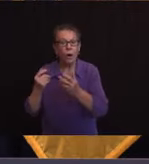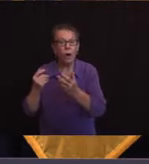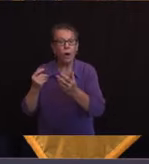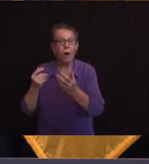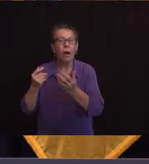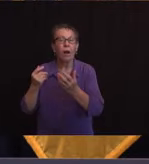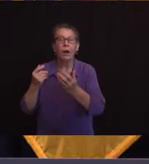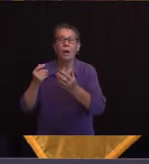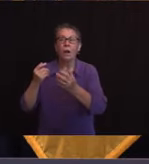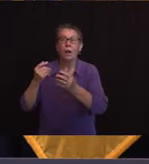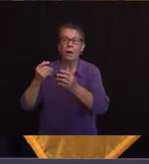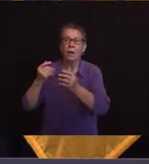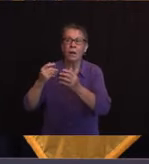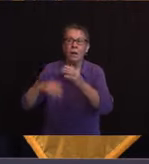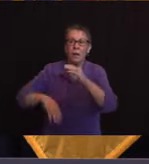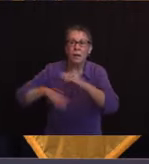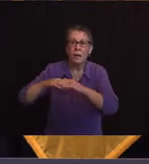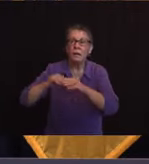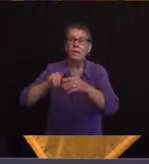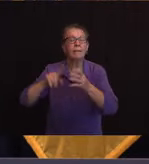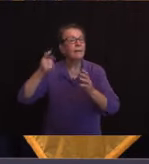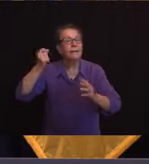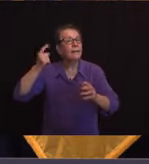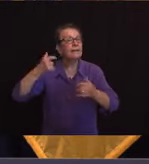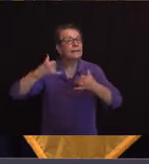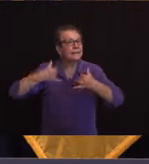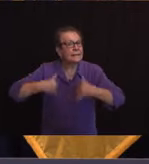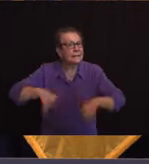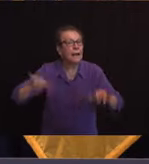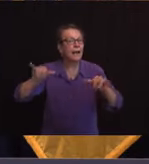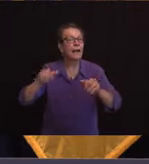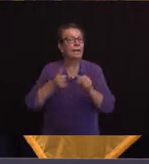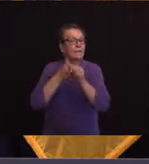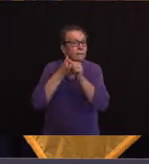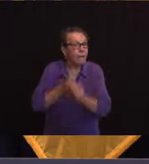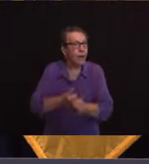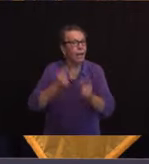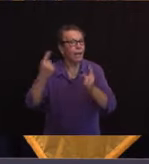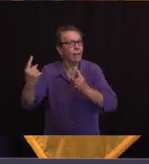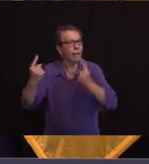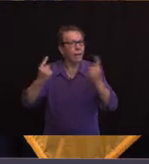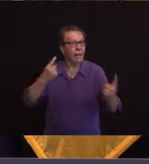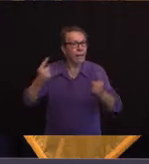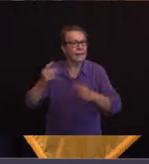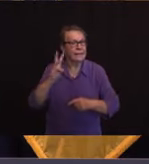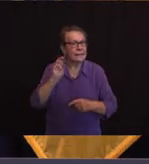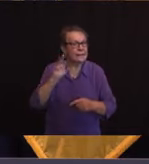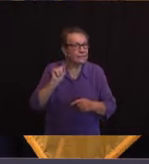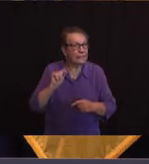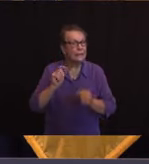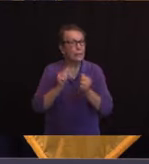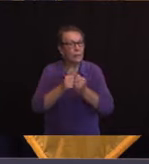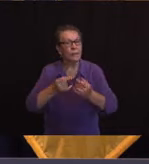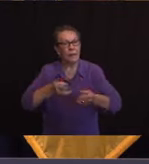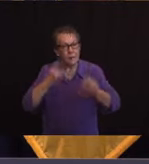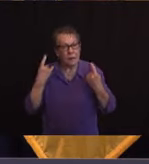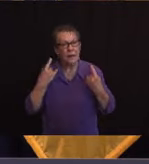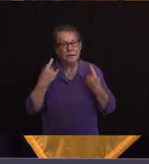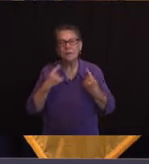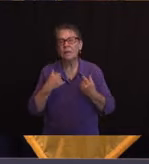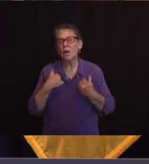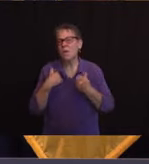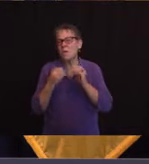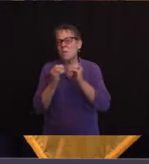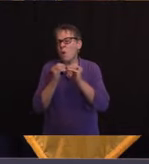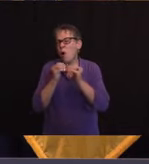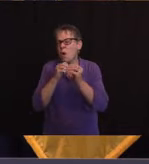cetera. But we'll get more specific over, I hope, sooner than later. In fact, I will tell you, I have a real life experience. Our